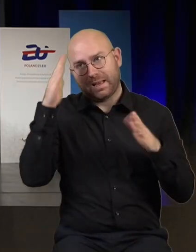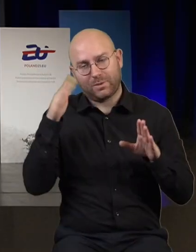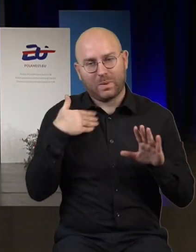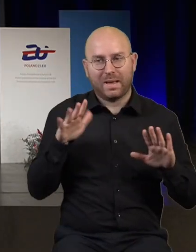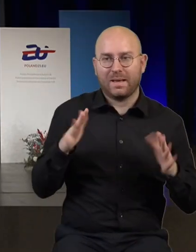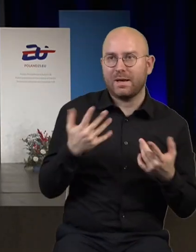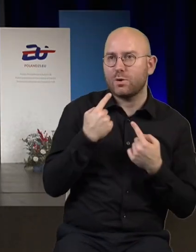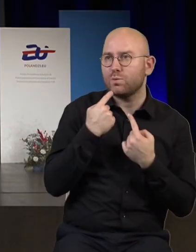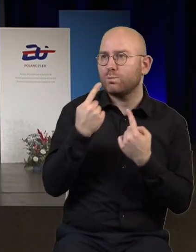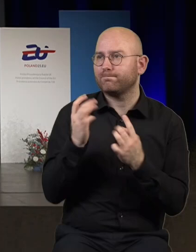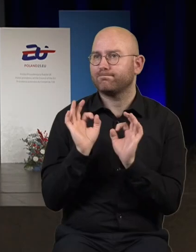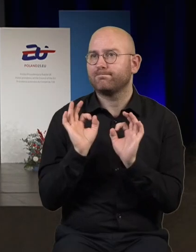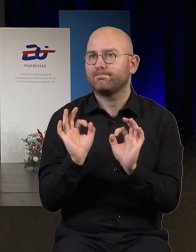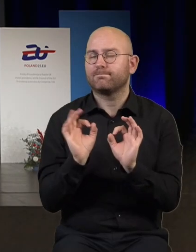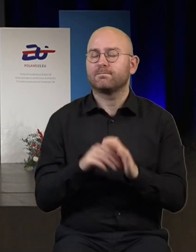clear